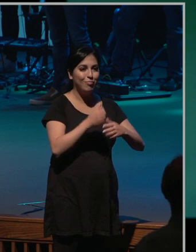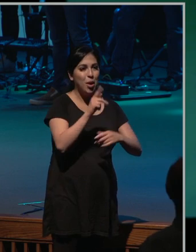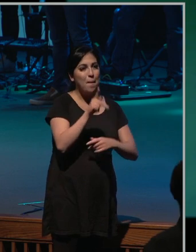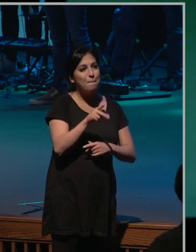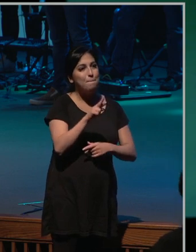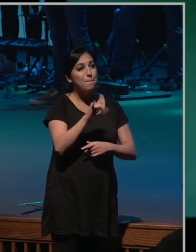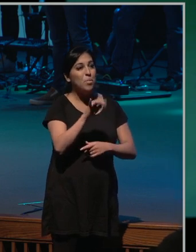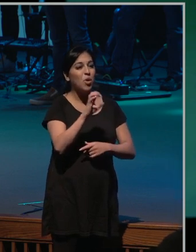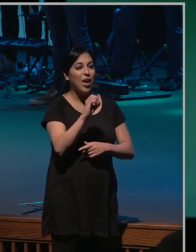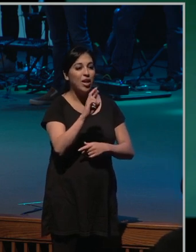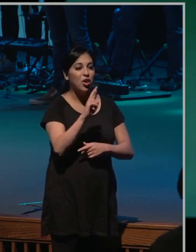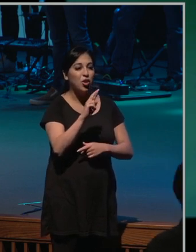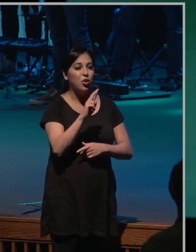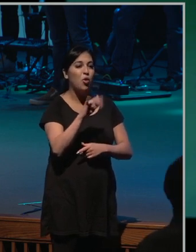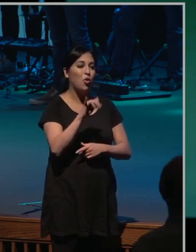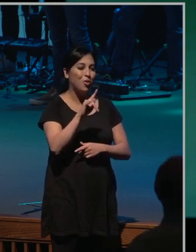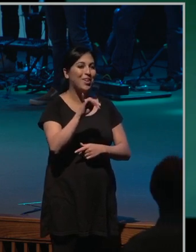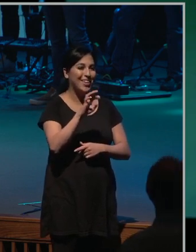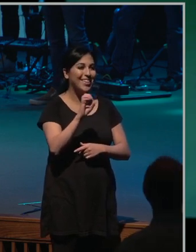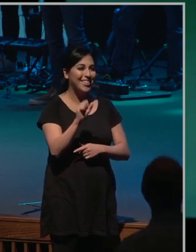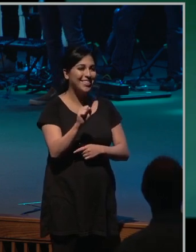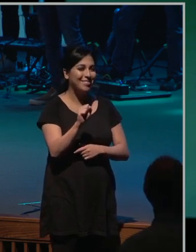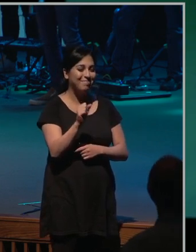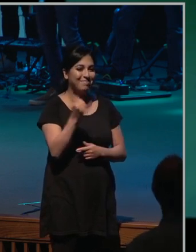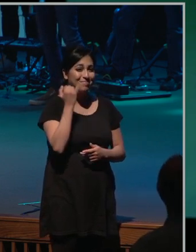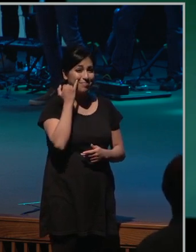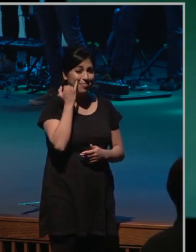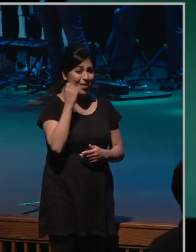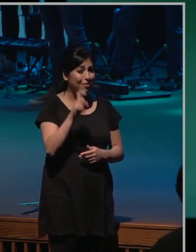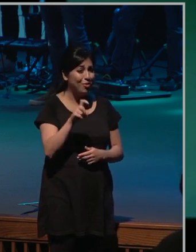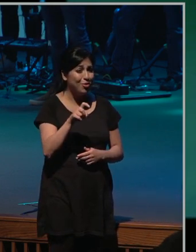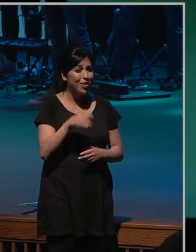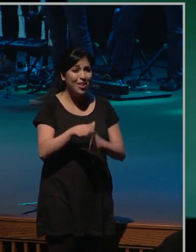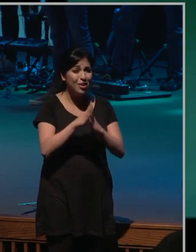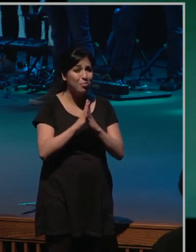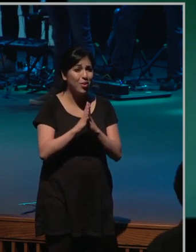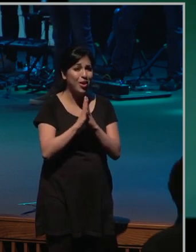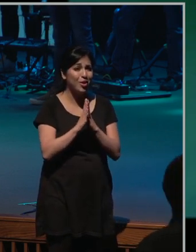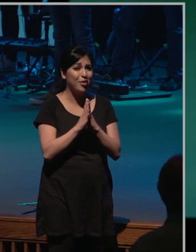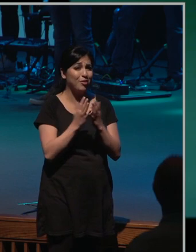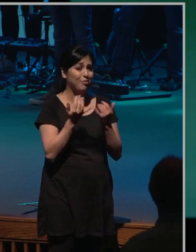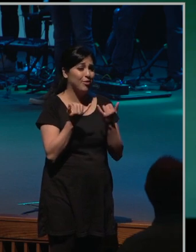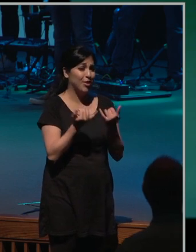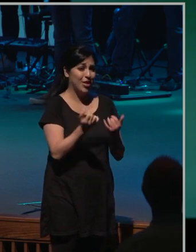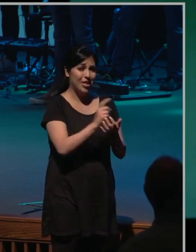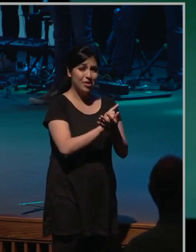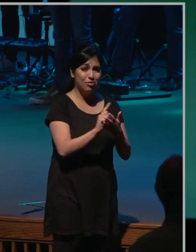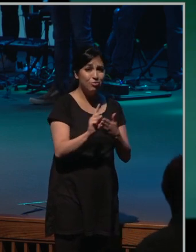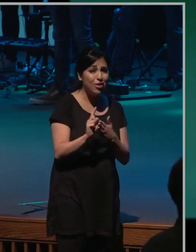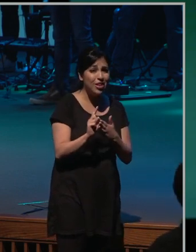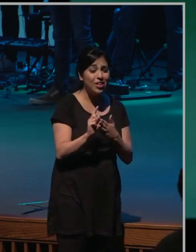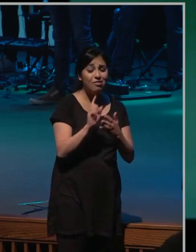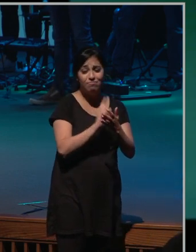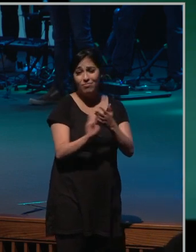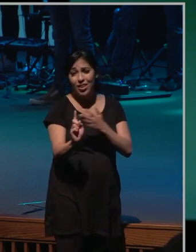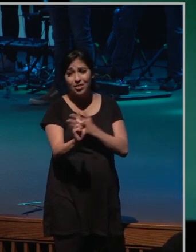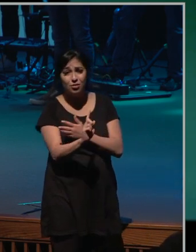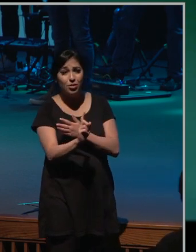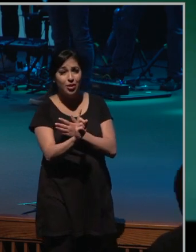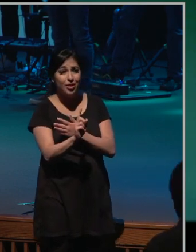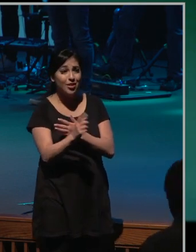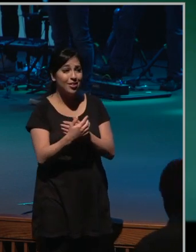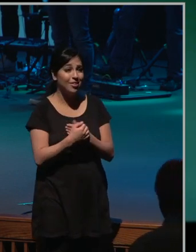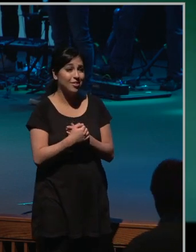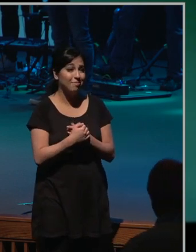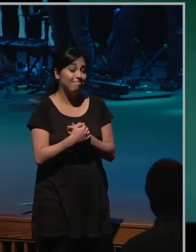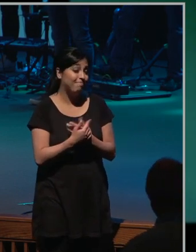If you would like prayer for your week ahead, the week behind, what it's going to be like to go home and parent, or